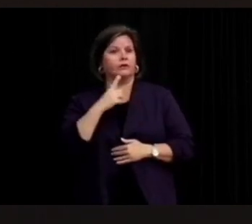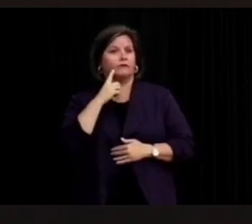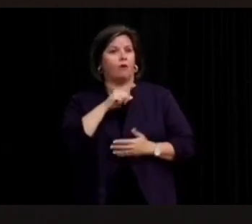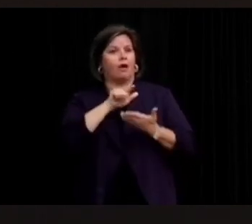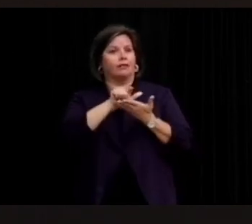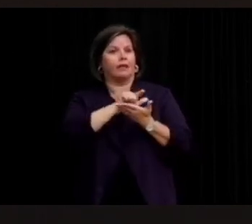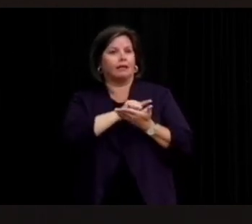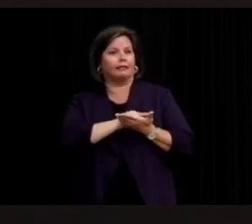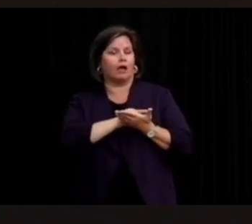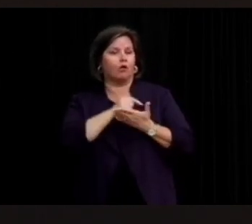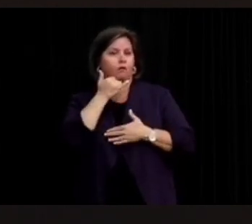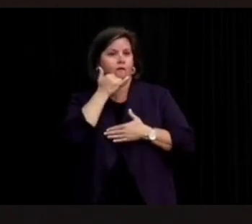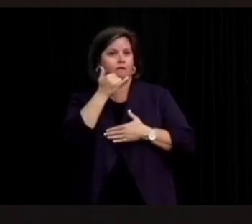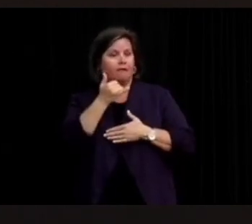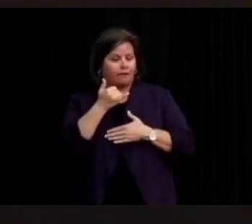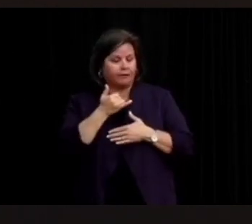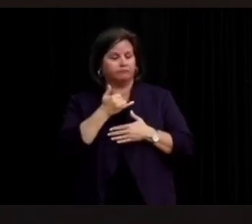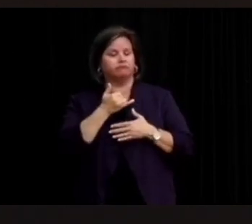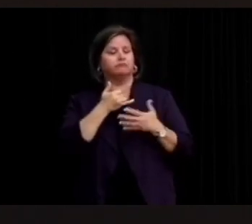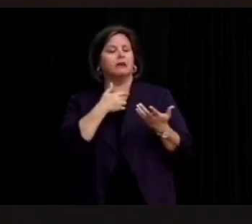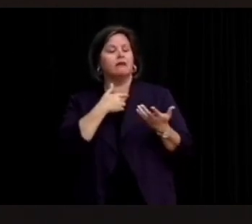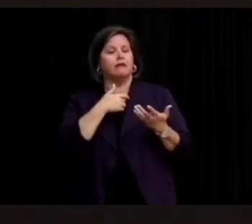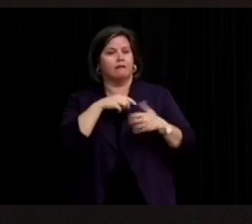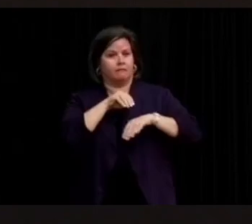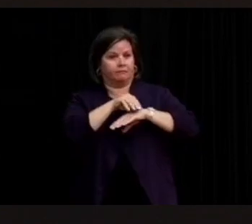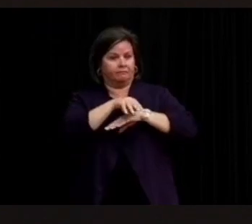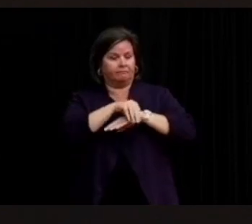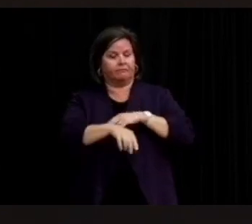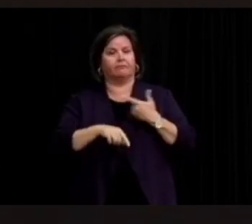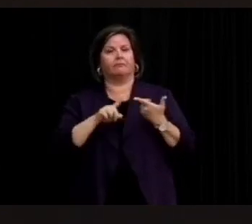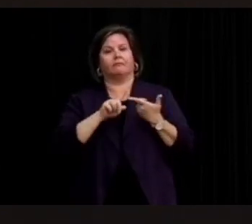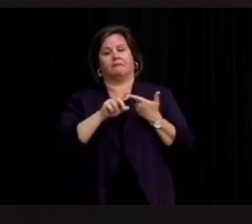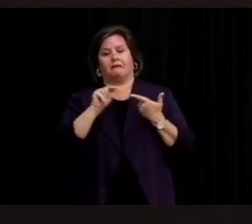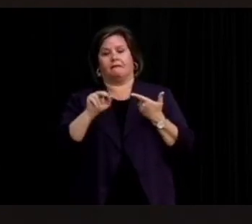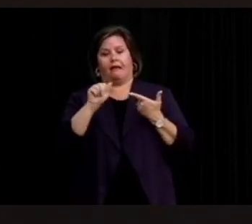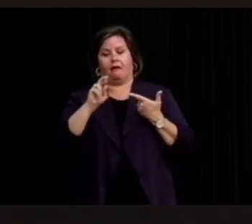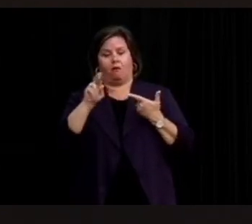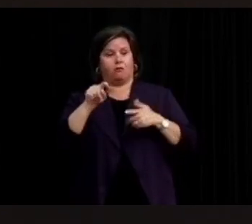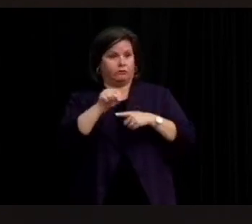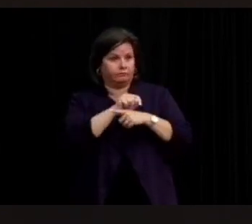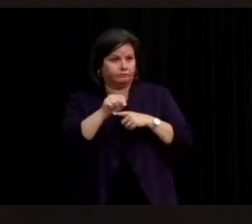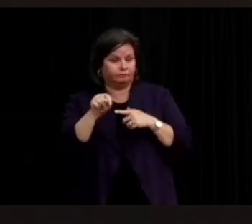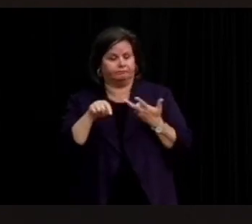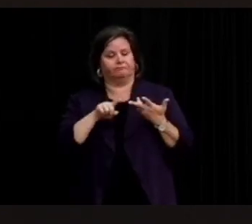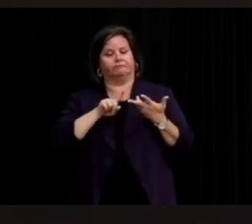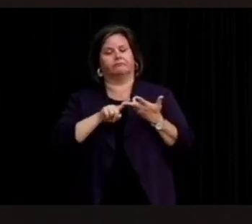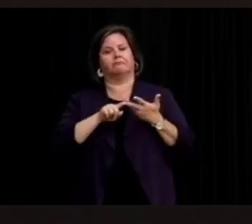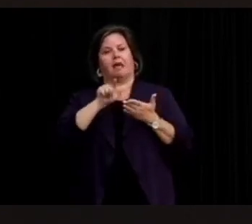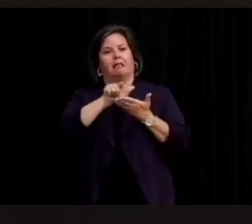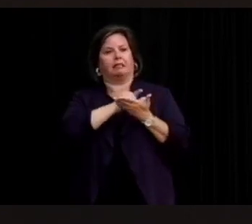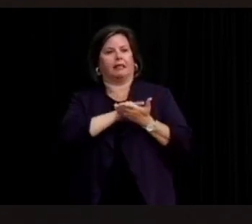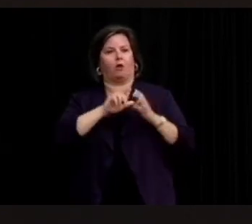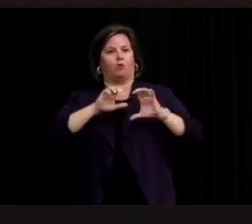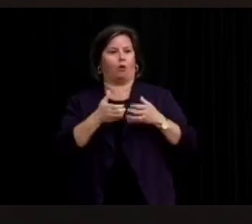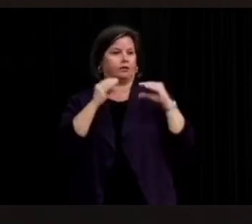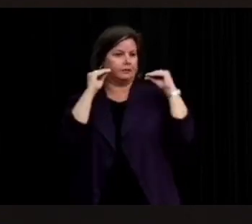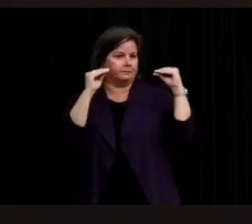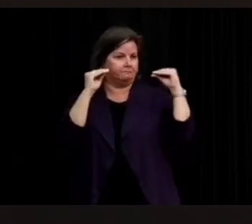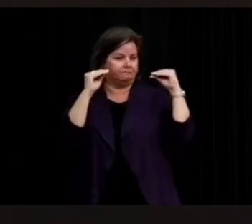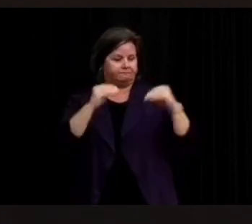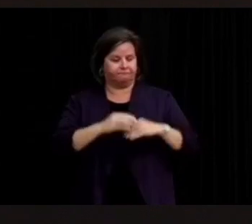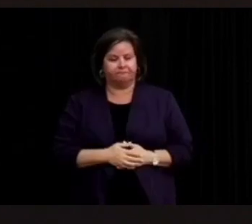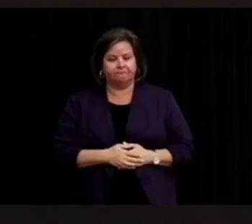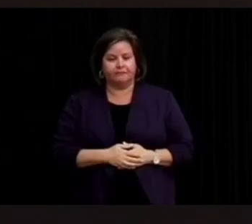hotline, training on the NAR Code of Ethics, and teaching legal courses. Colette is